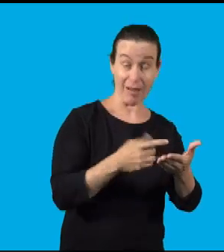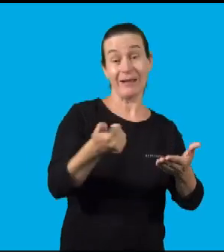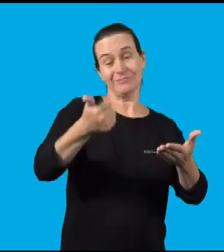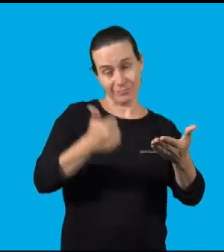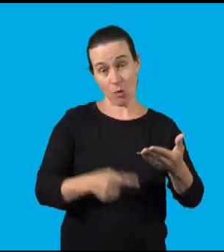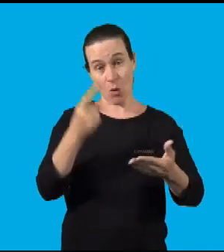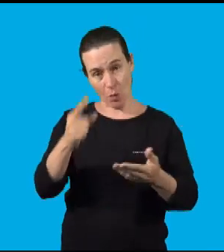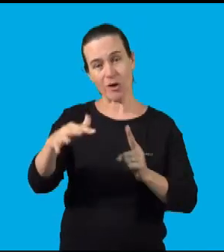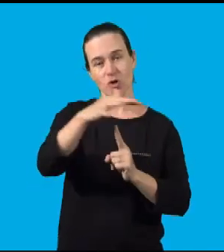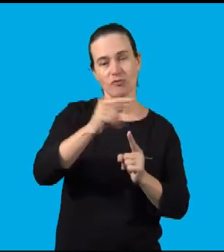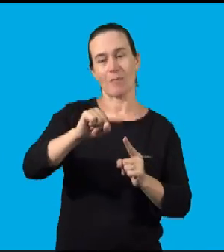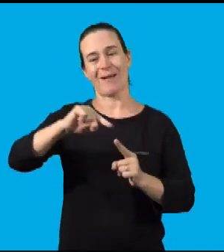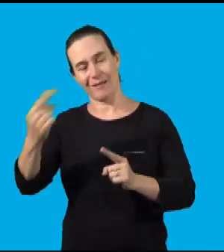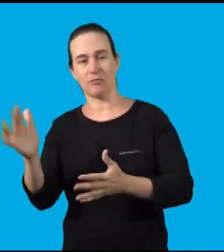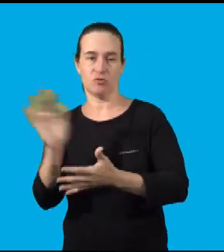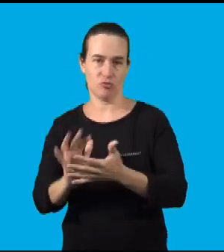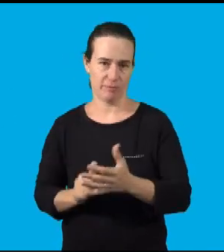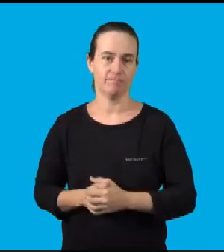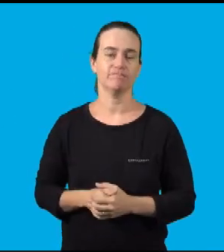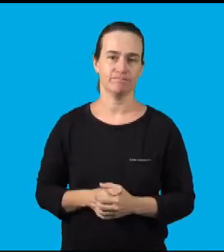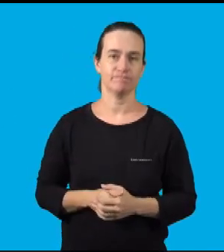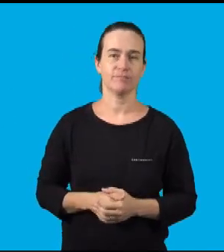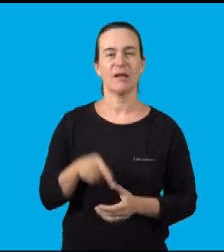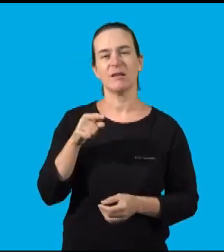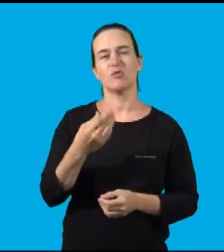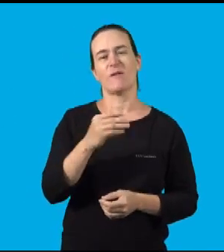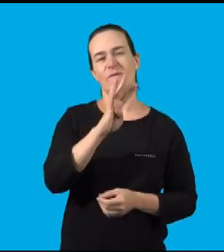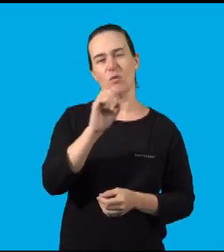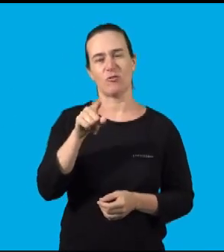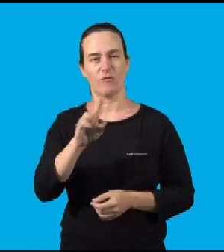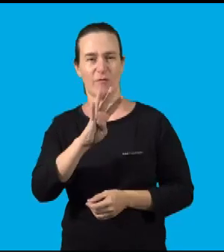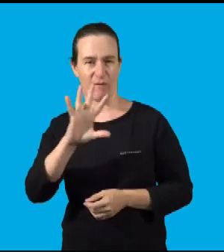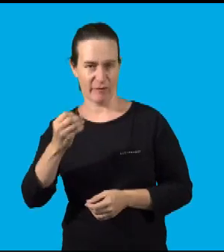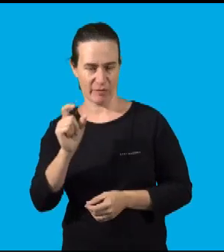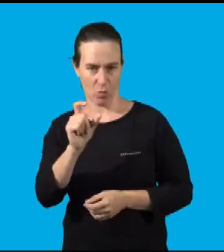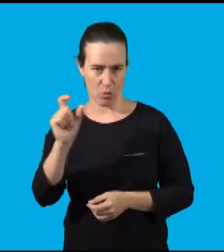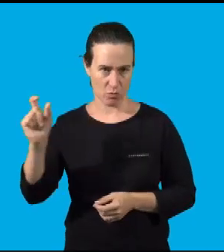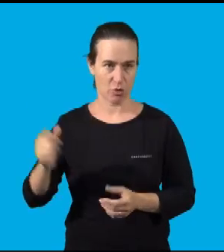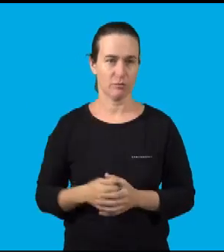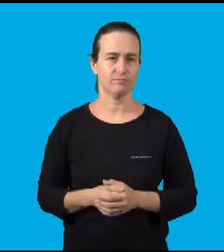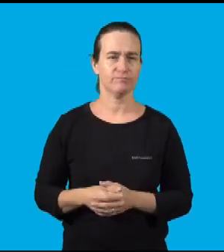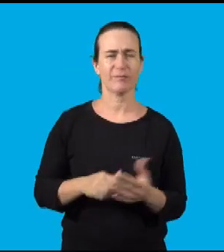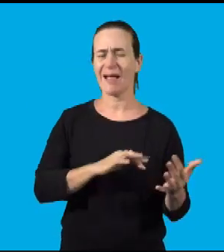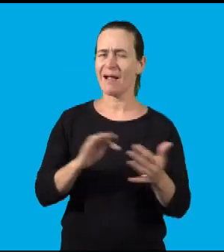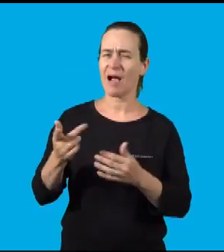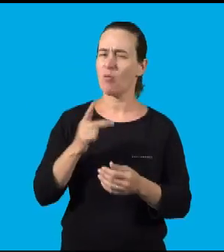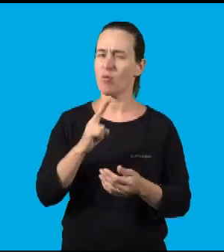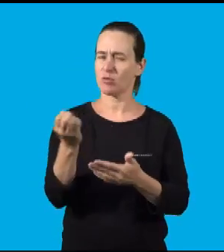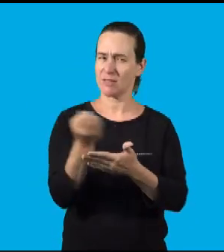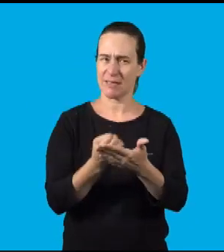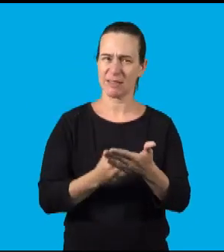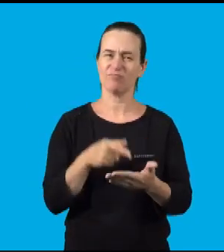different genre. Try and adhere to the word count of 400 to 450 words. How to approach the literary